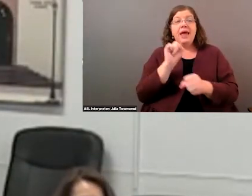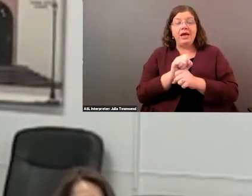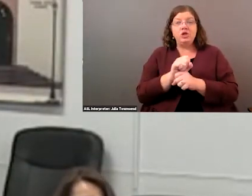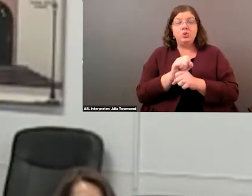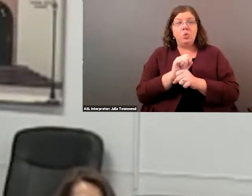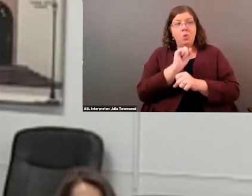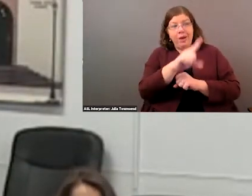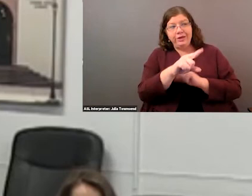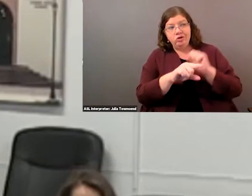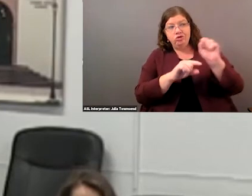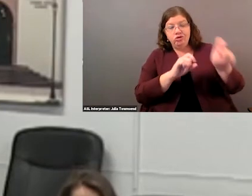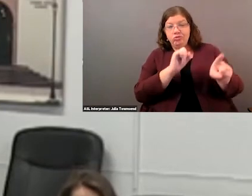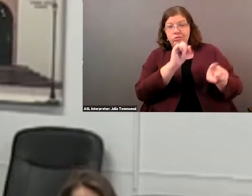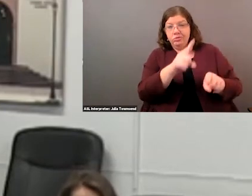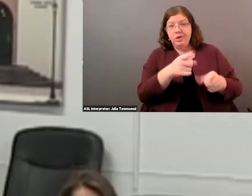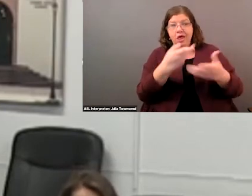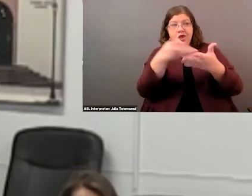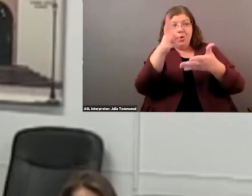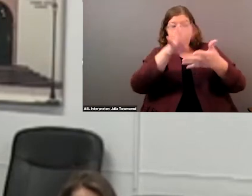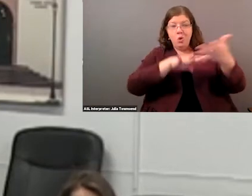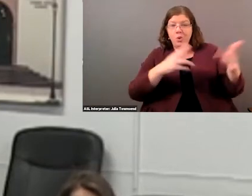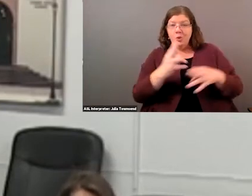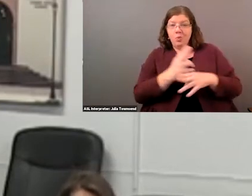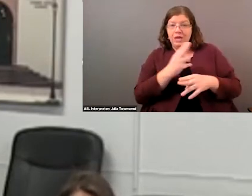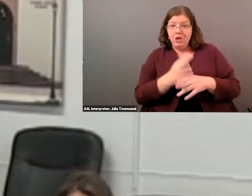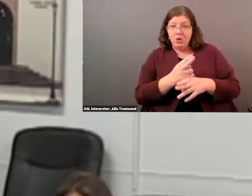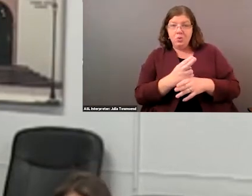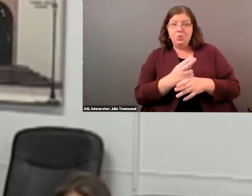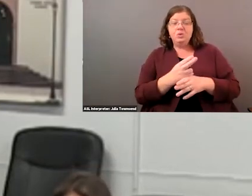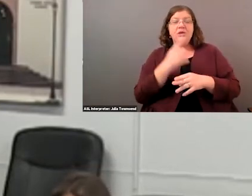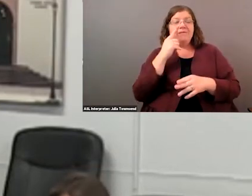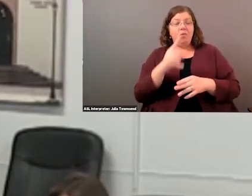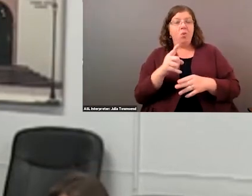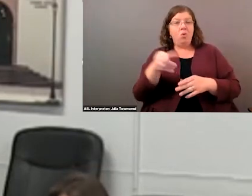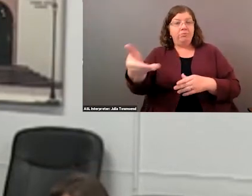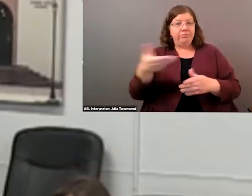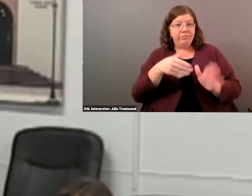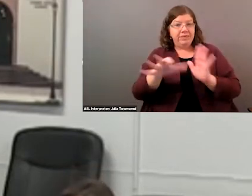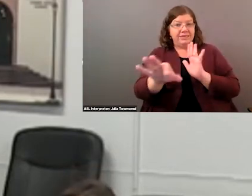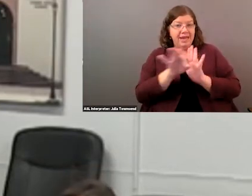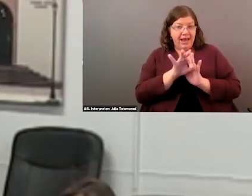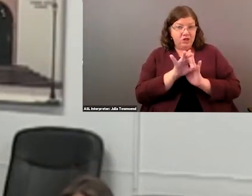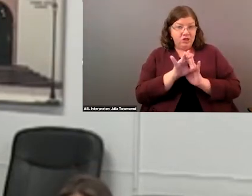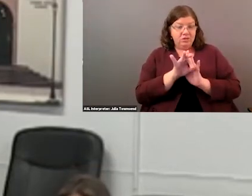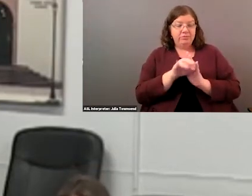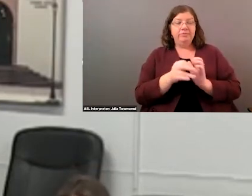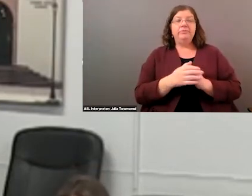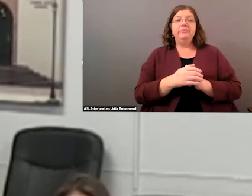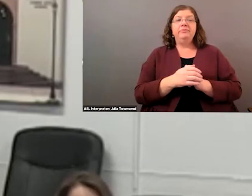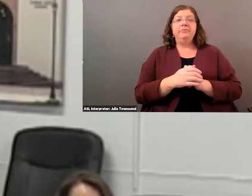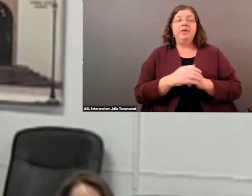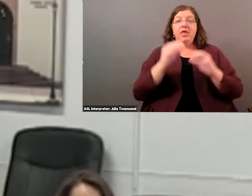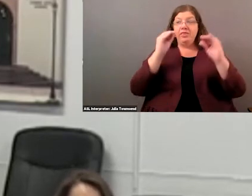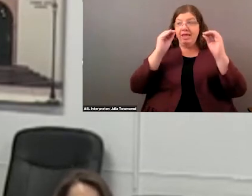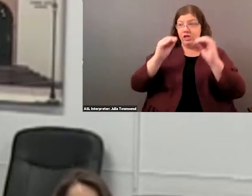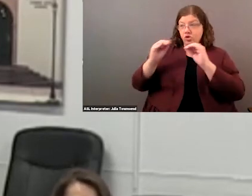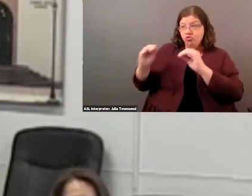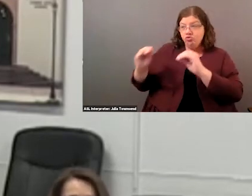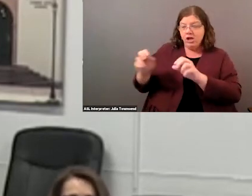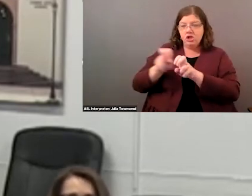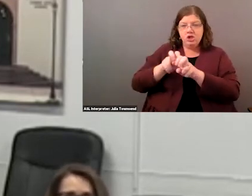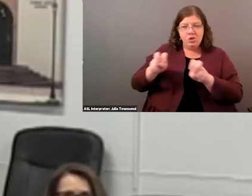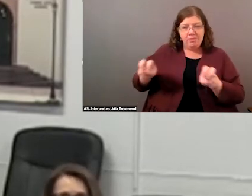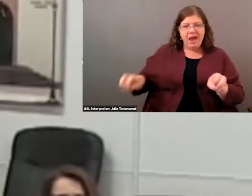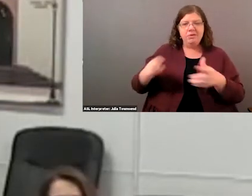selection, the instructions we give to panel members. So all this has been something our team has looked at over the fall, and now we're implementing in our teacher